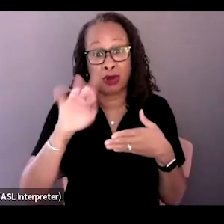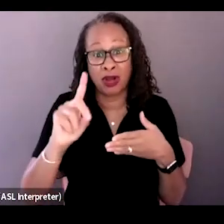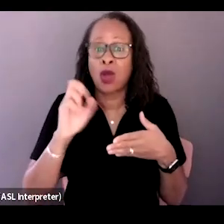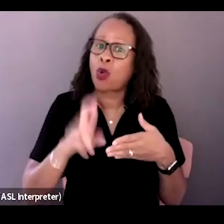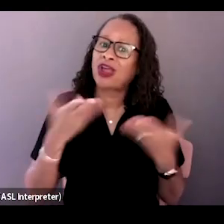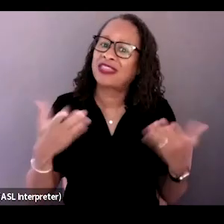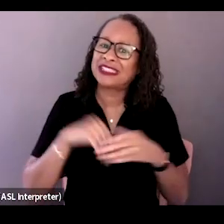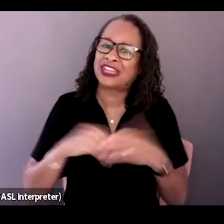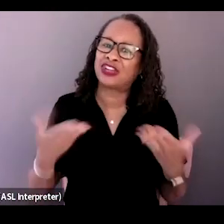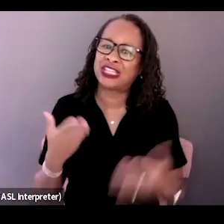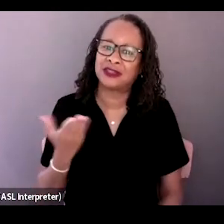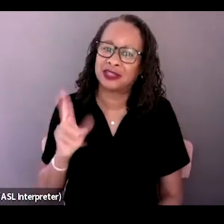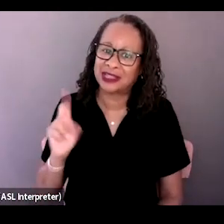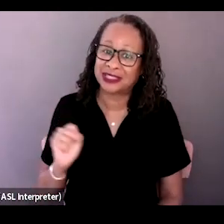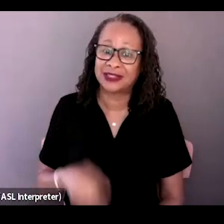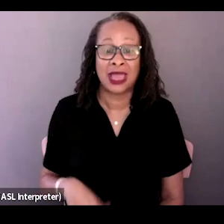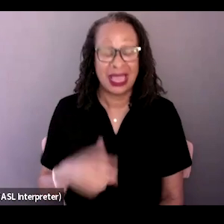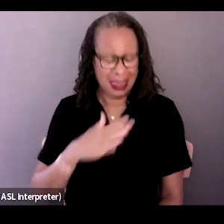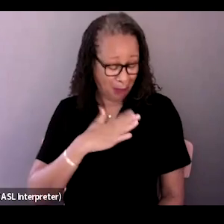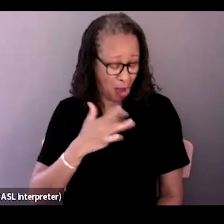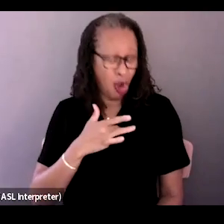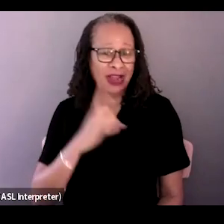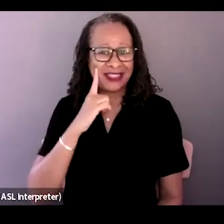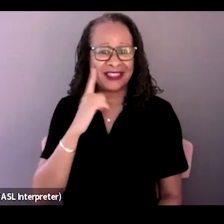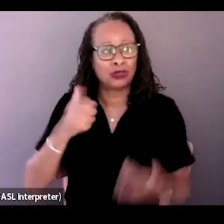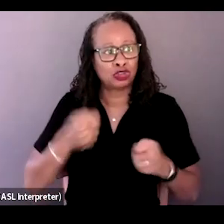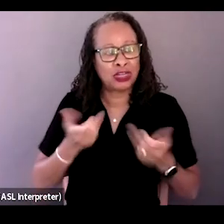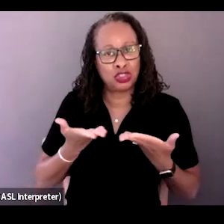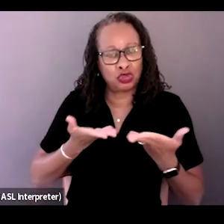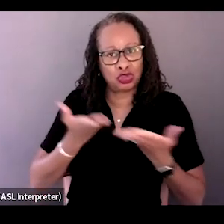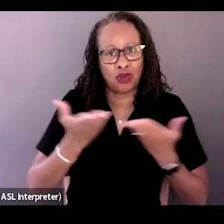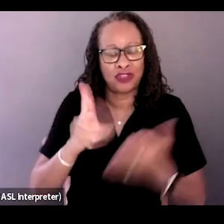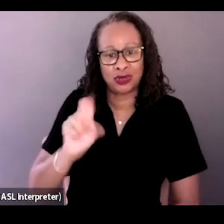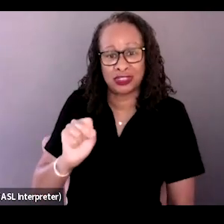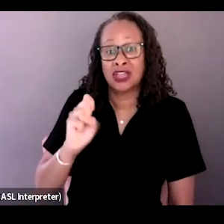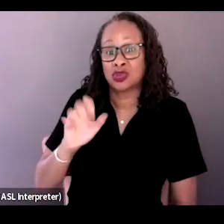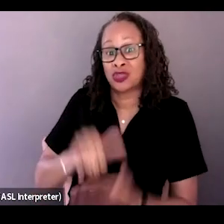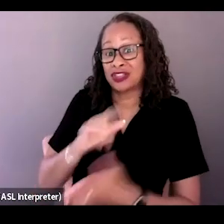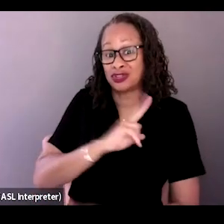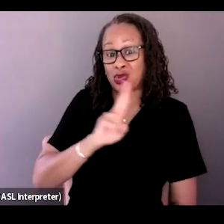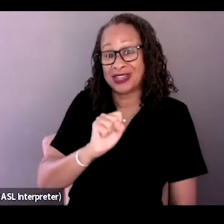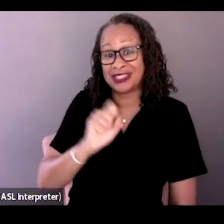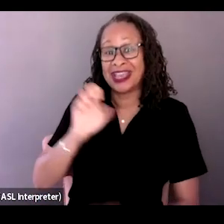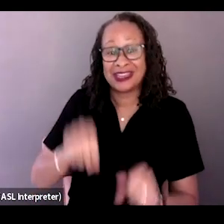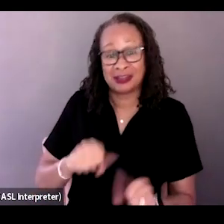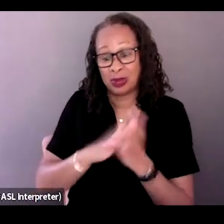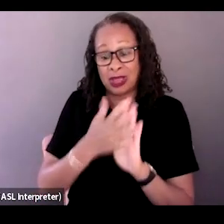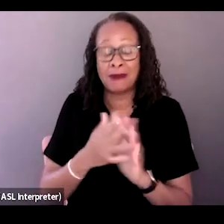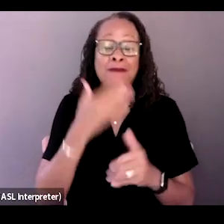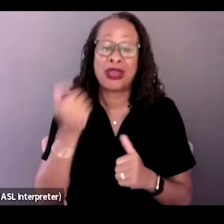heart, I think that maybe what they were trying to do is serve the United States such that the United States would have to be a better stewards of Black folks